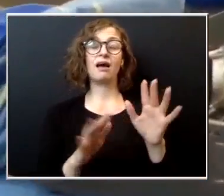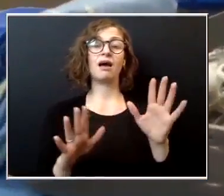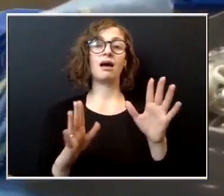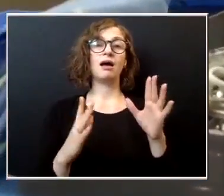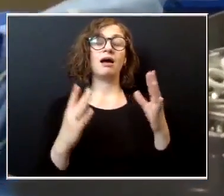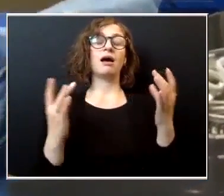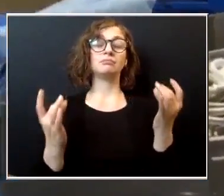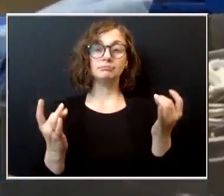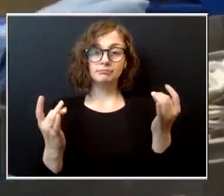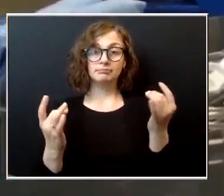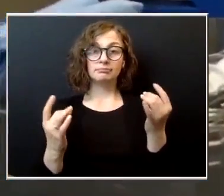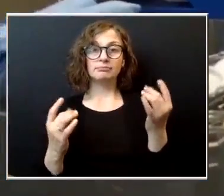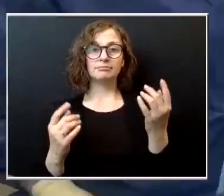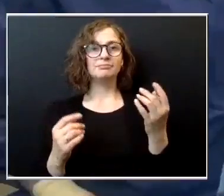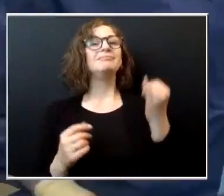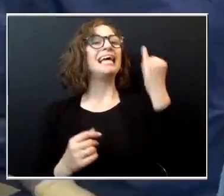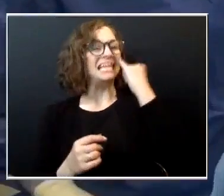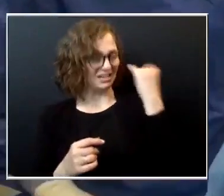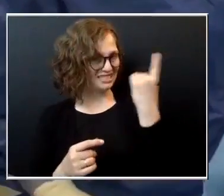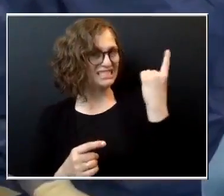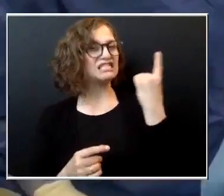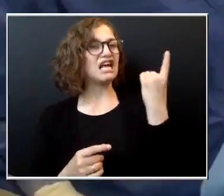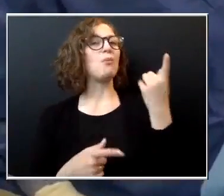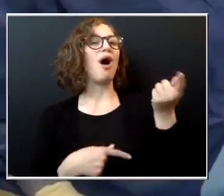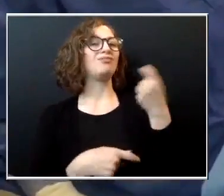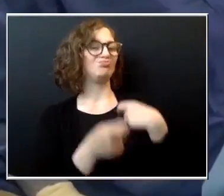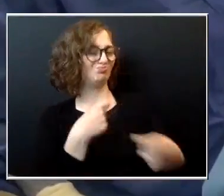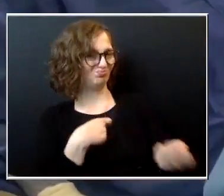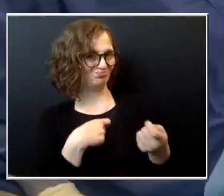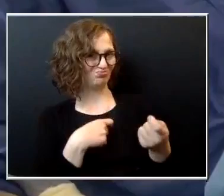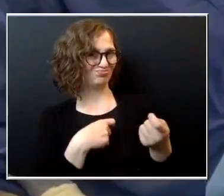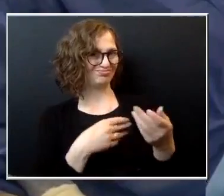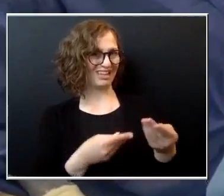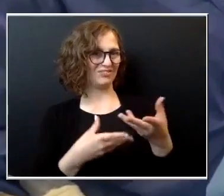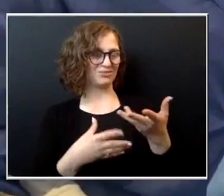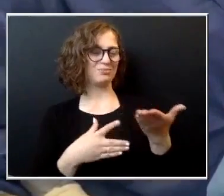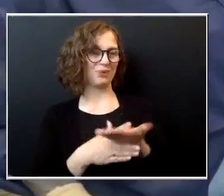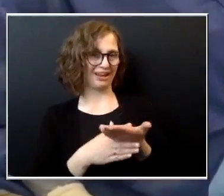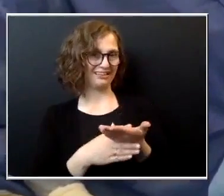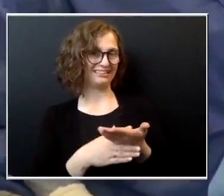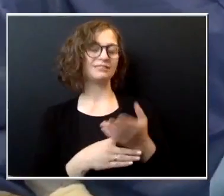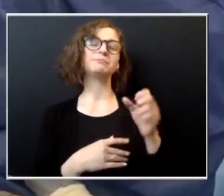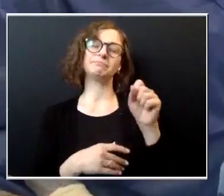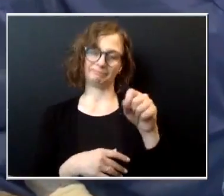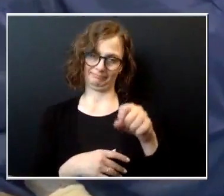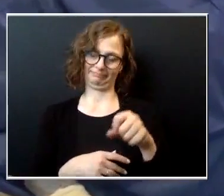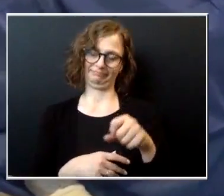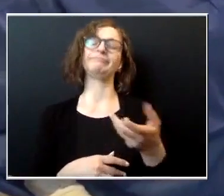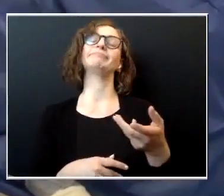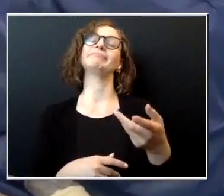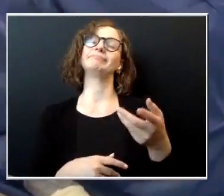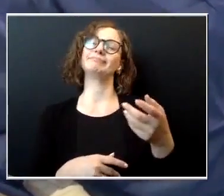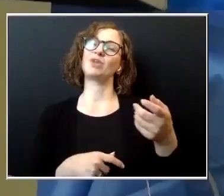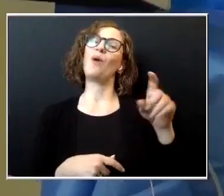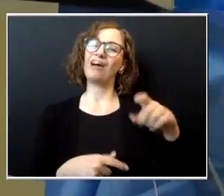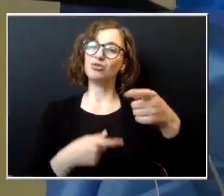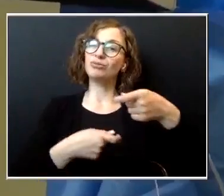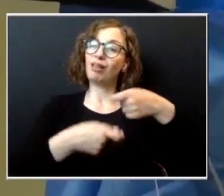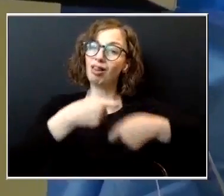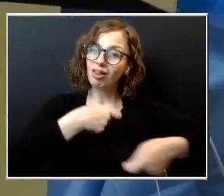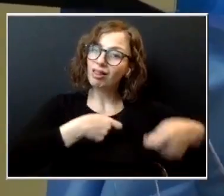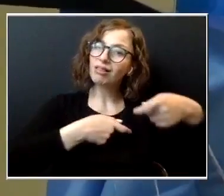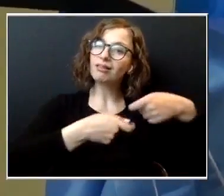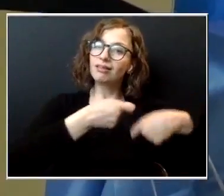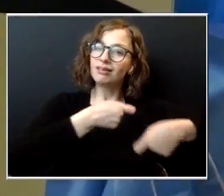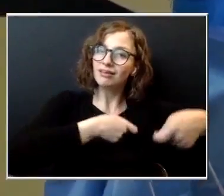someone's actually giving you a break. It's the handoff. It's is the passing the really is baton. it is passing the baton, and that's the beauty